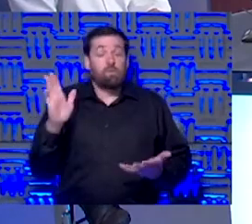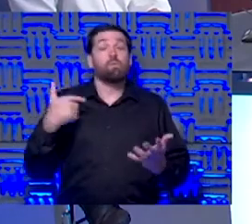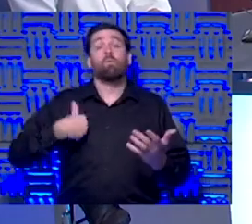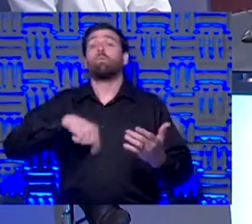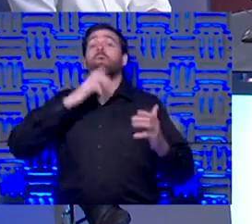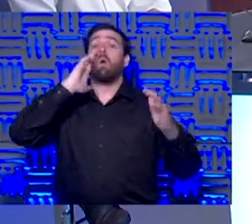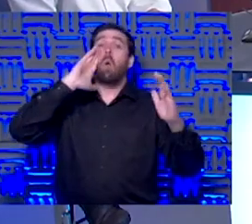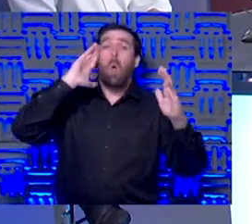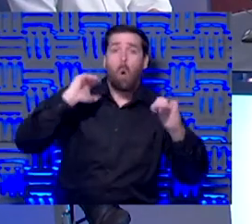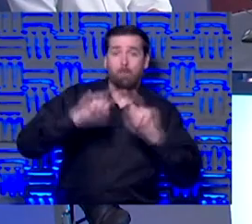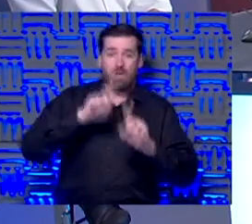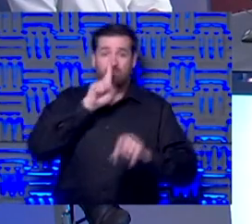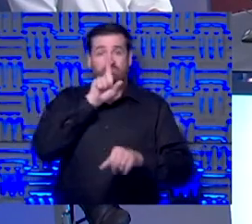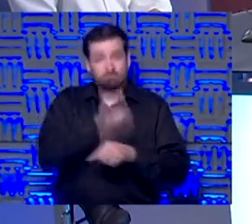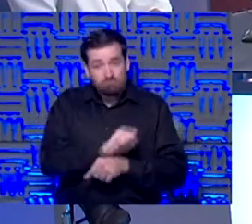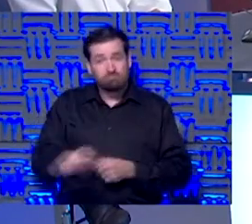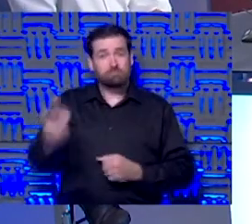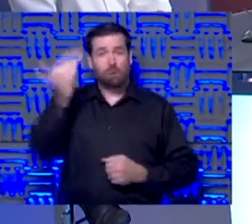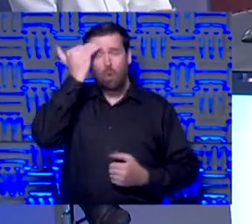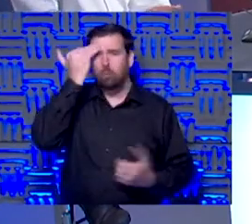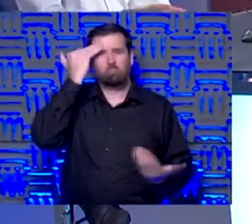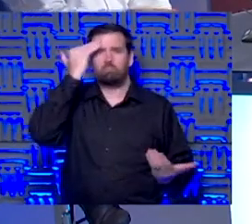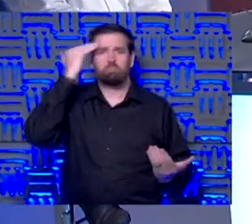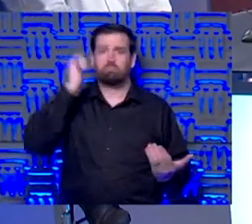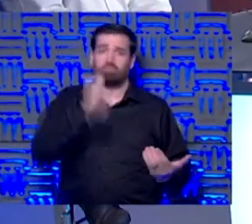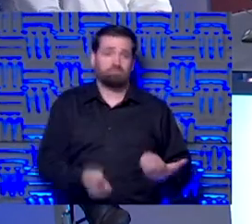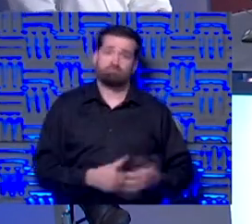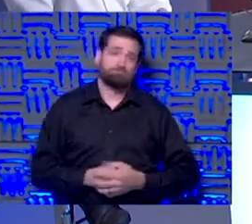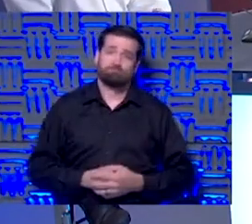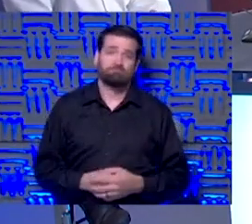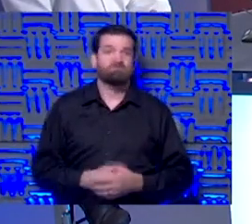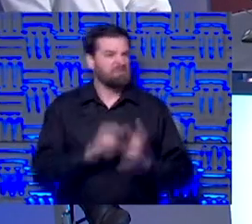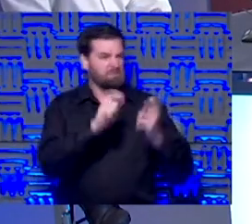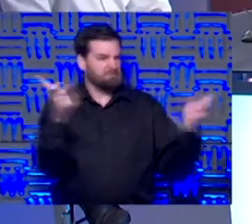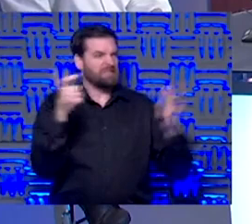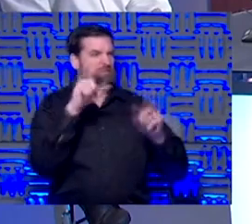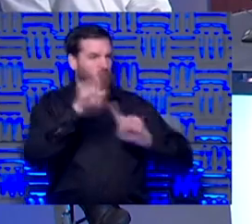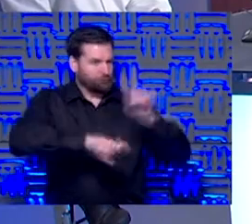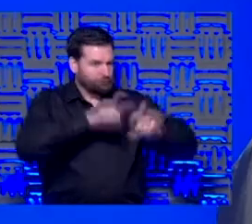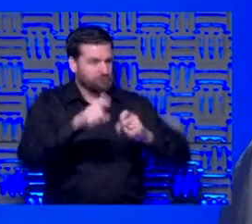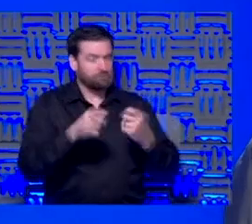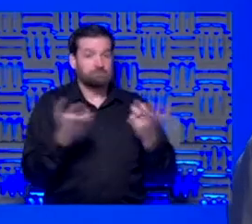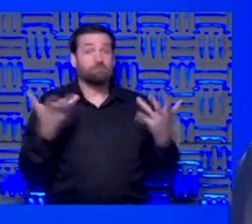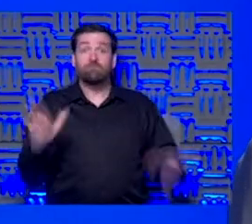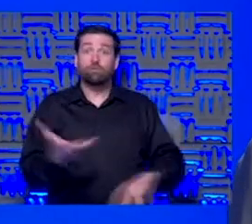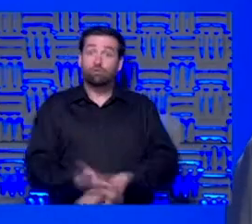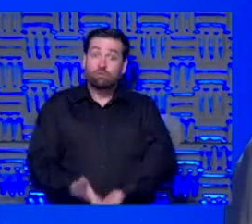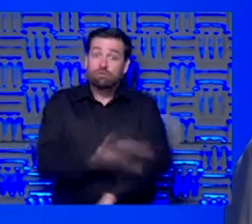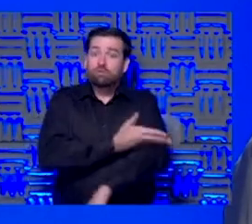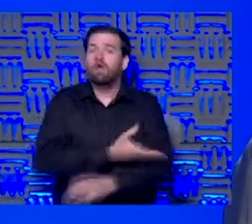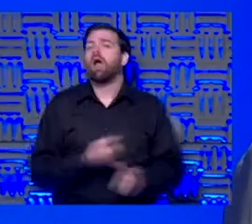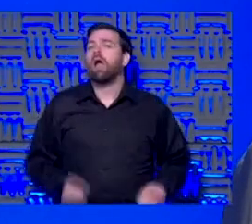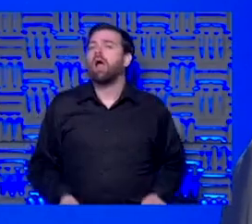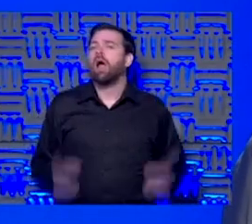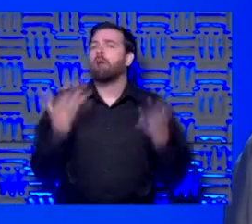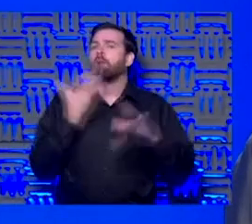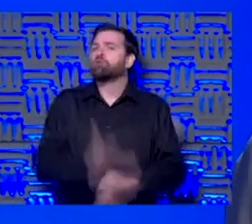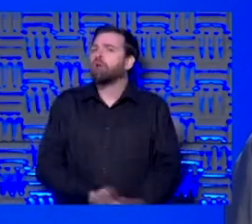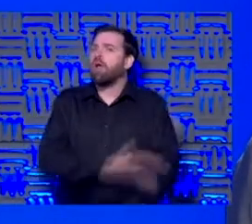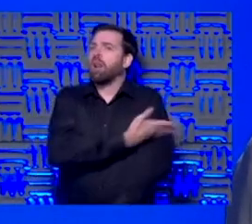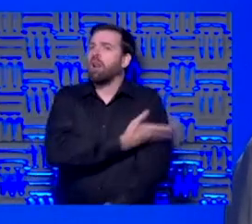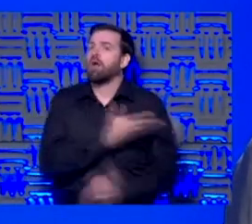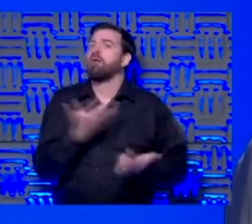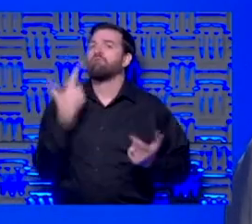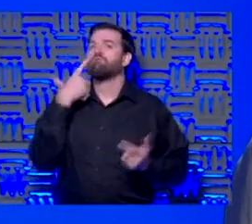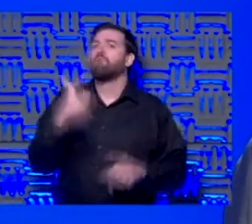hopeful, but we don't really know that yet for sure, right? Yeah, I think the biggest questions about immunity once you've recovered is how much and how long. Again, we